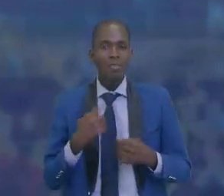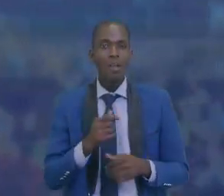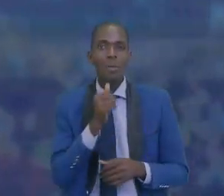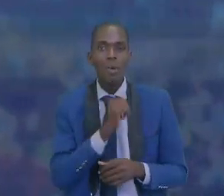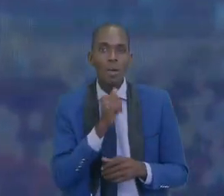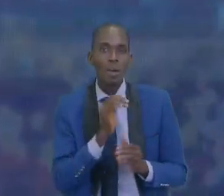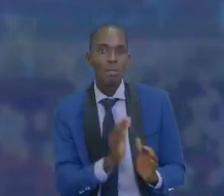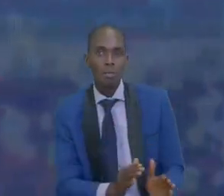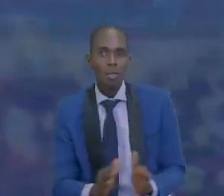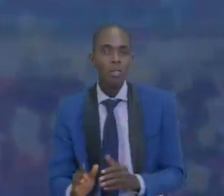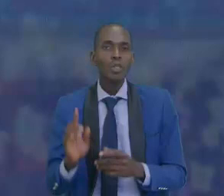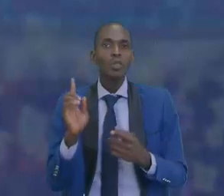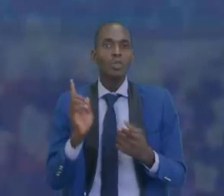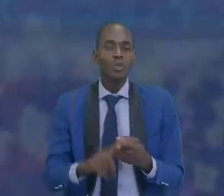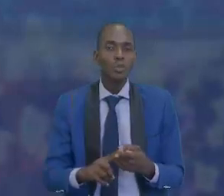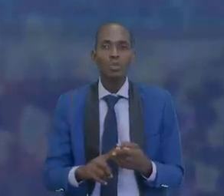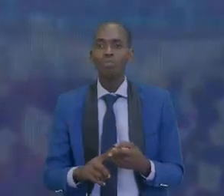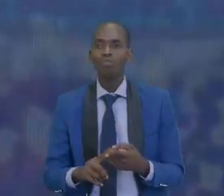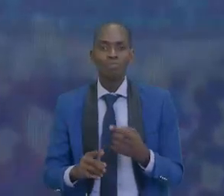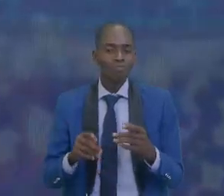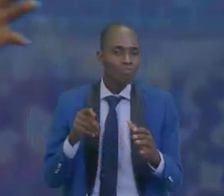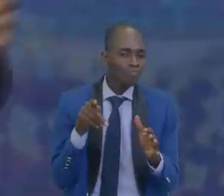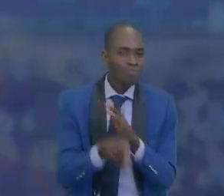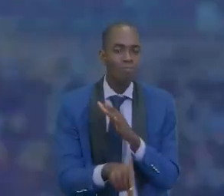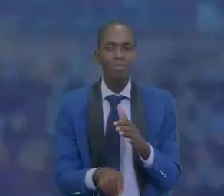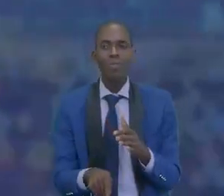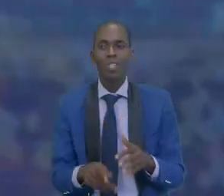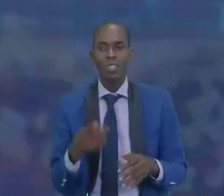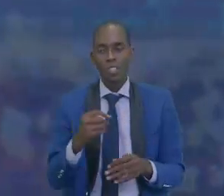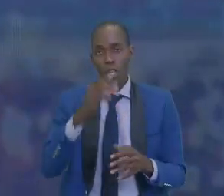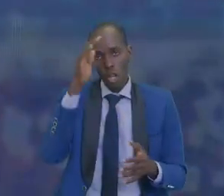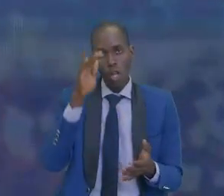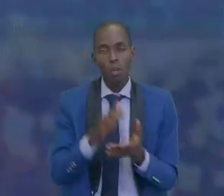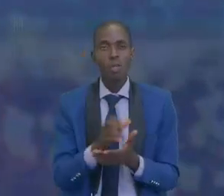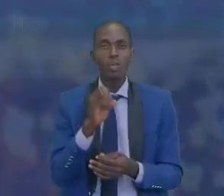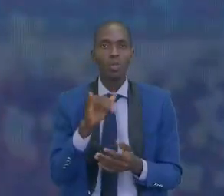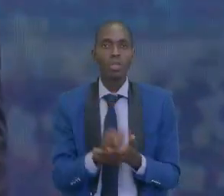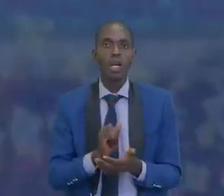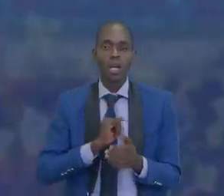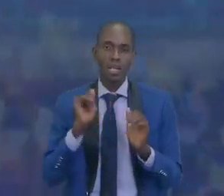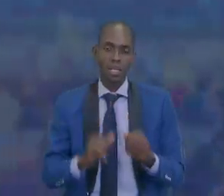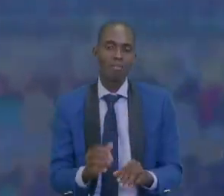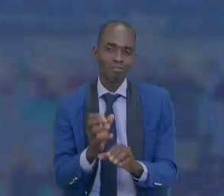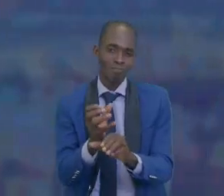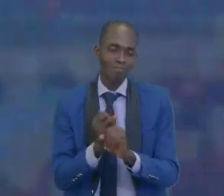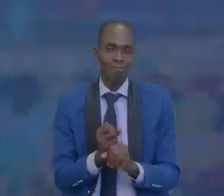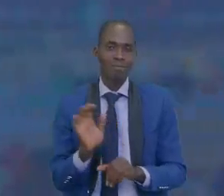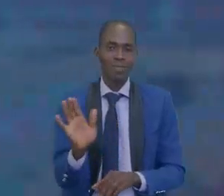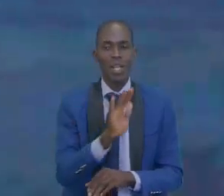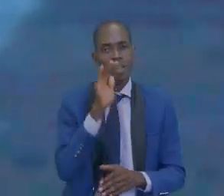agenda to brush out and to kick away their husband so I can have their wife.